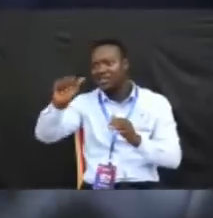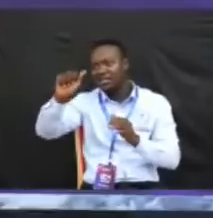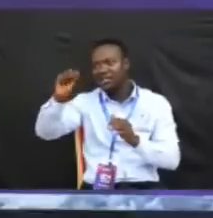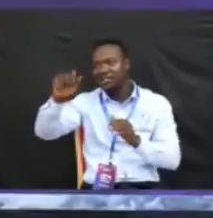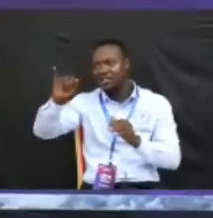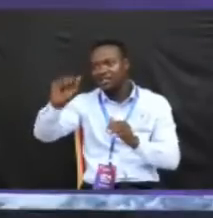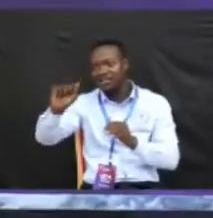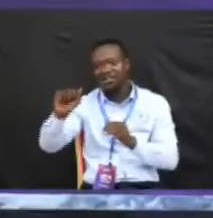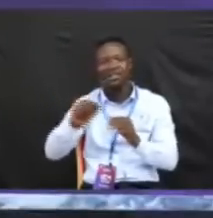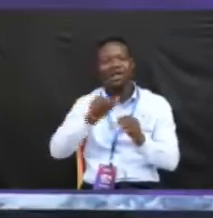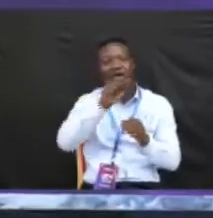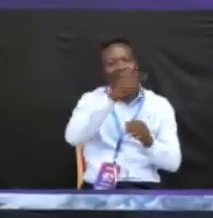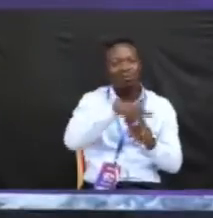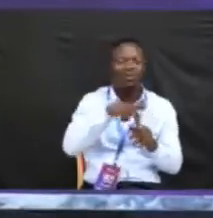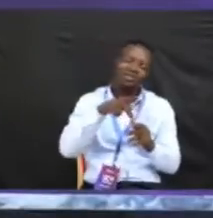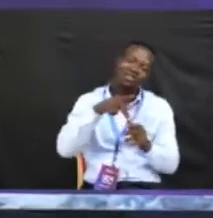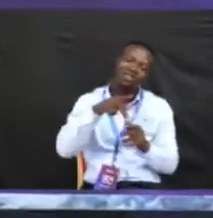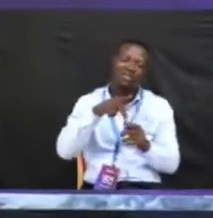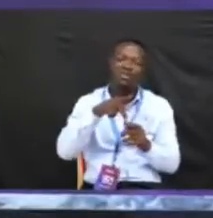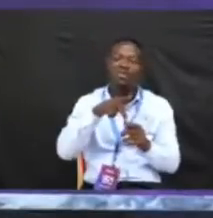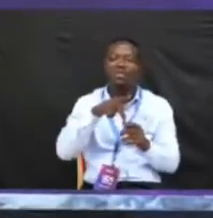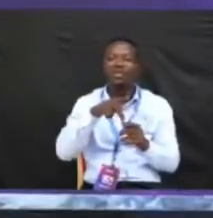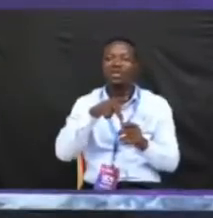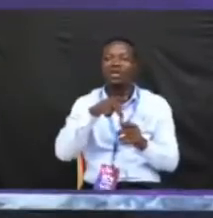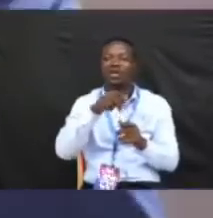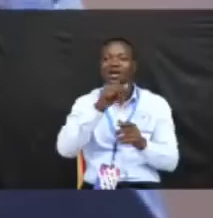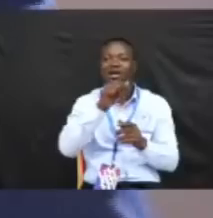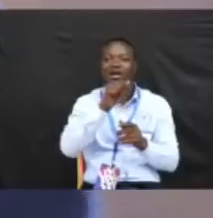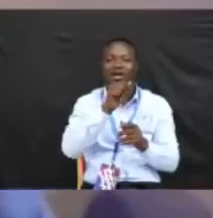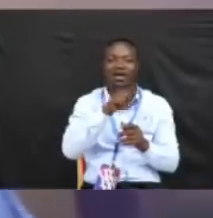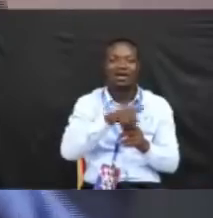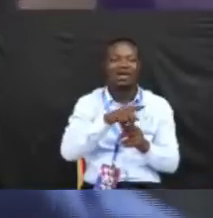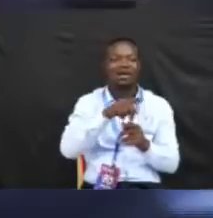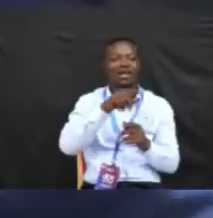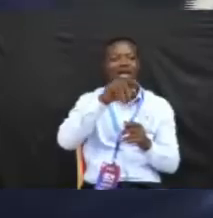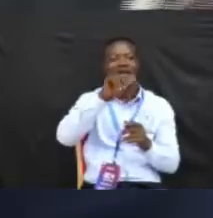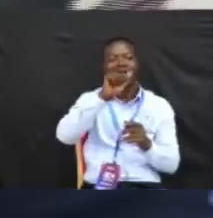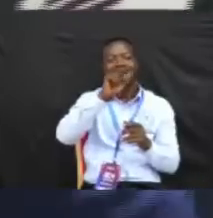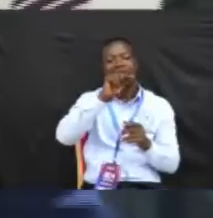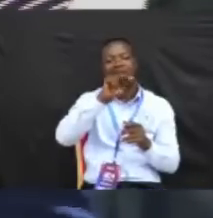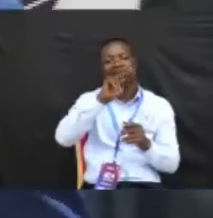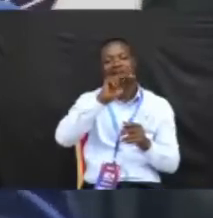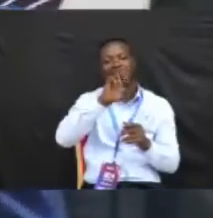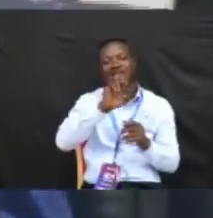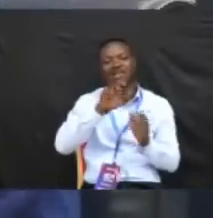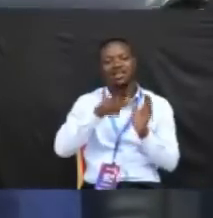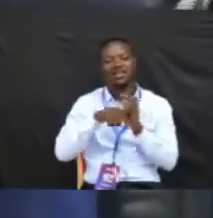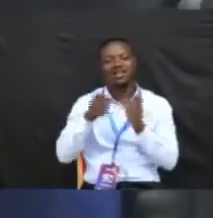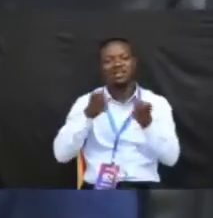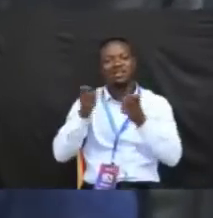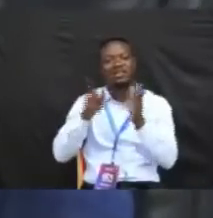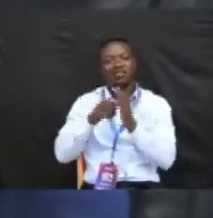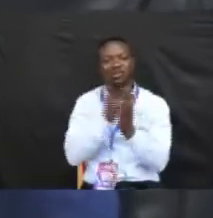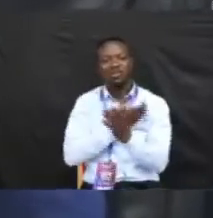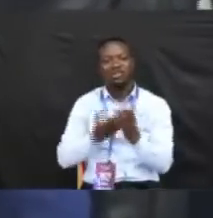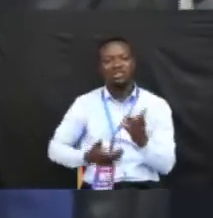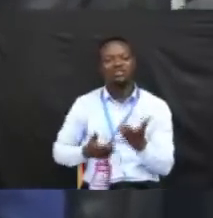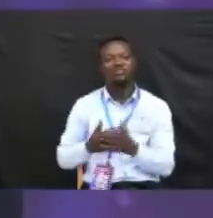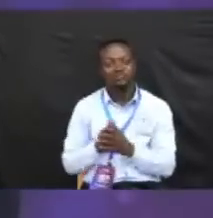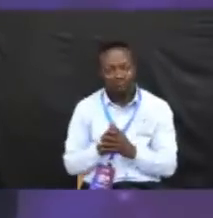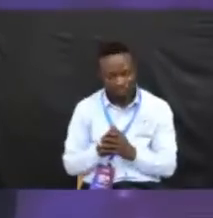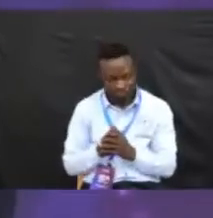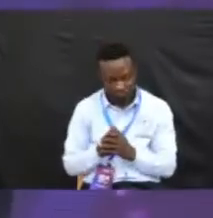Vincente, perm director, executive council member and coordinator for chief tensy ministry.